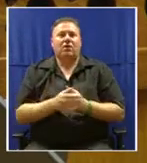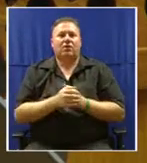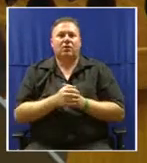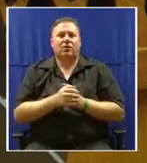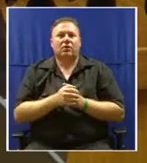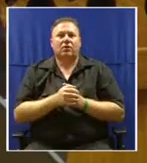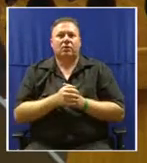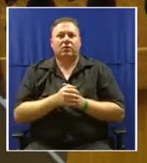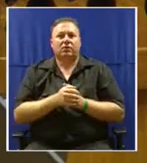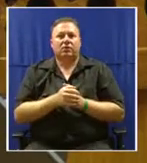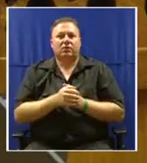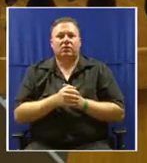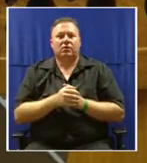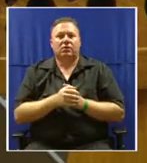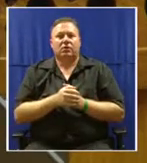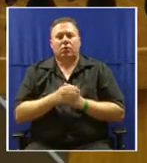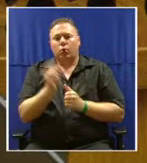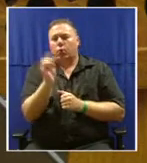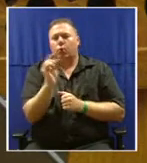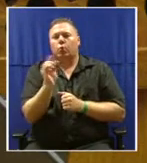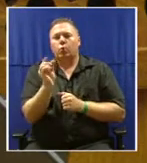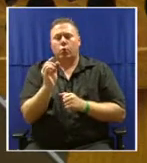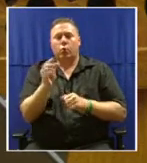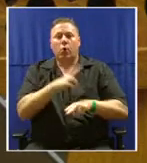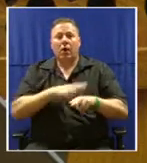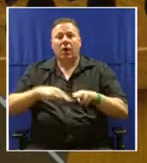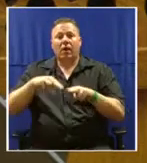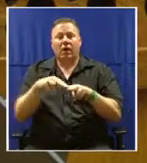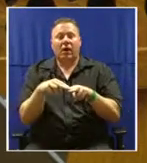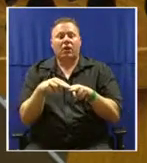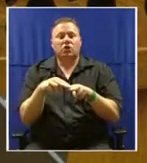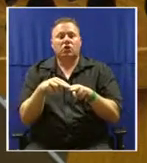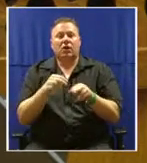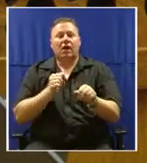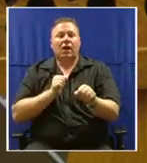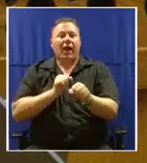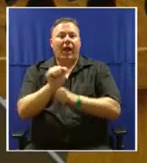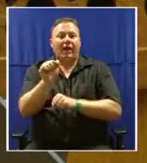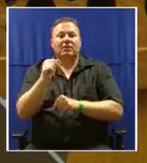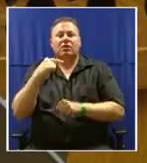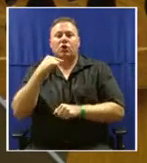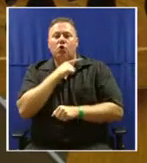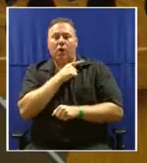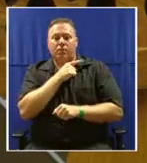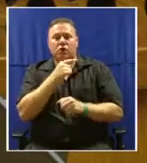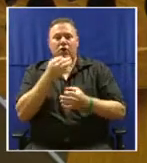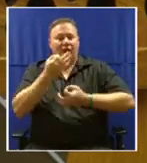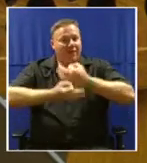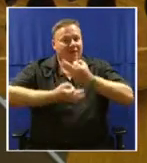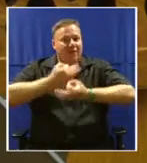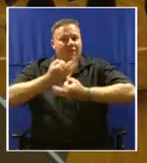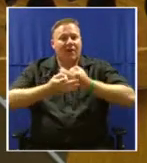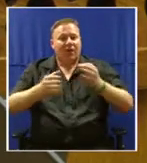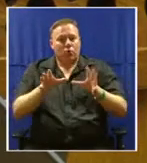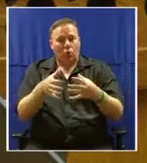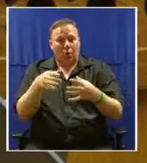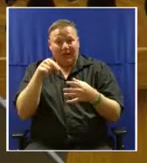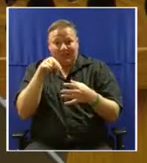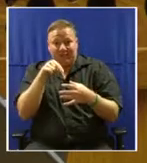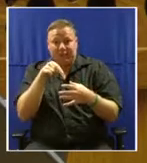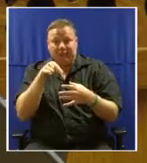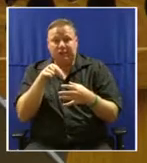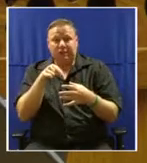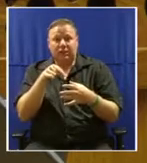of the National Anti-Corruption Advisory Council, which is a multi-sectoral body that will